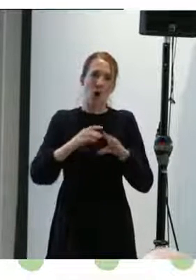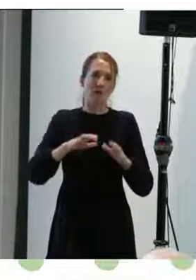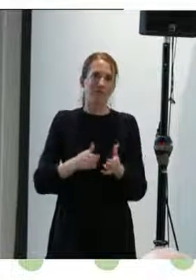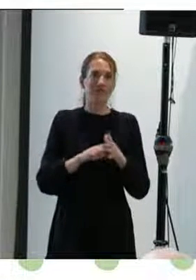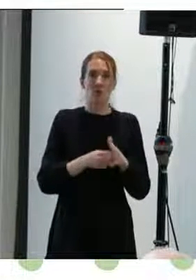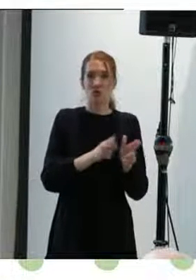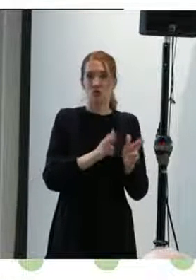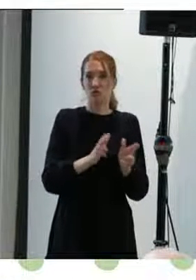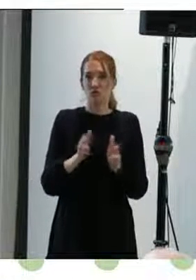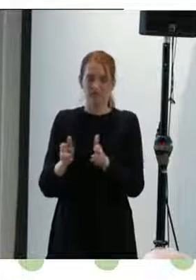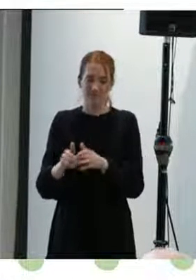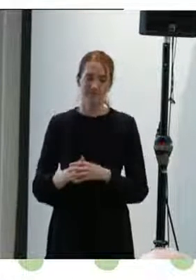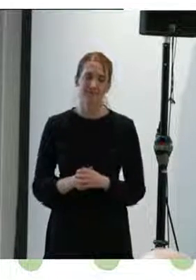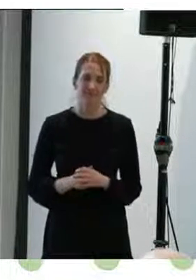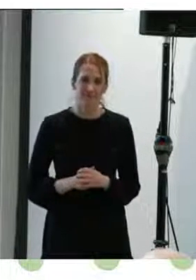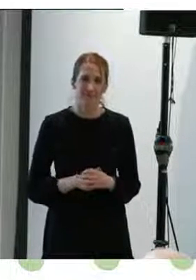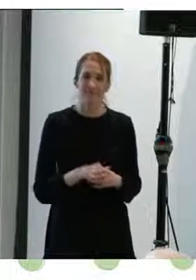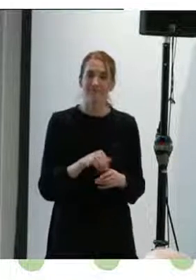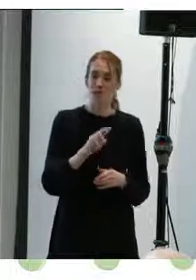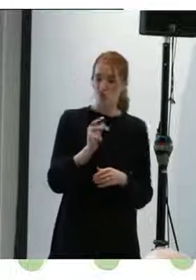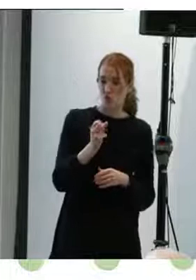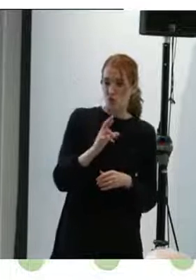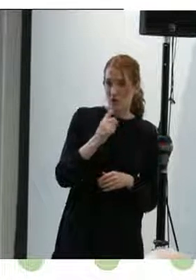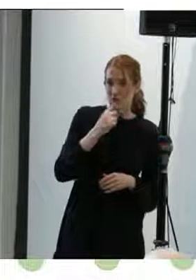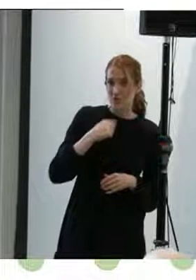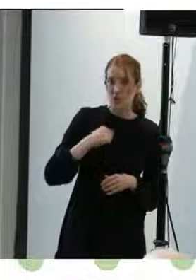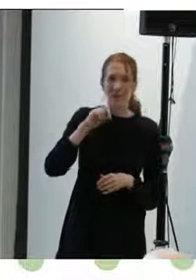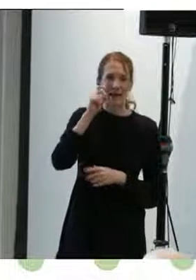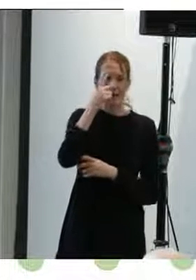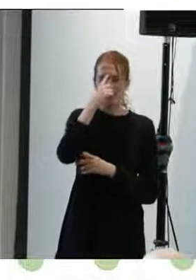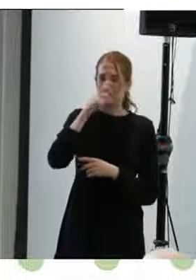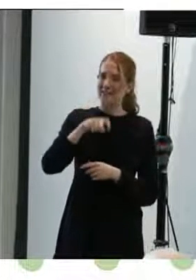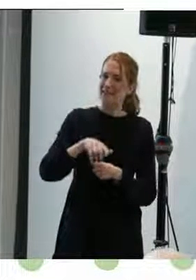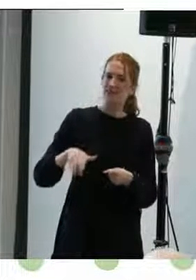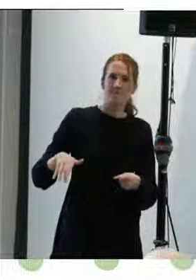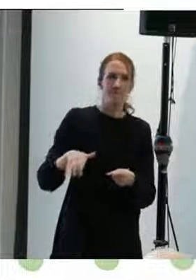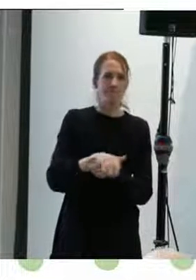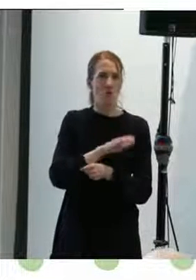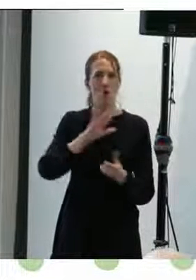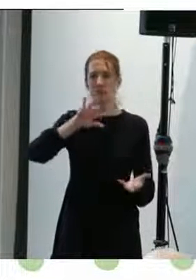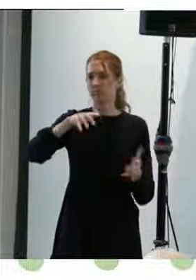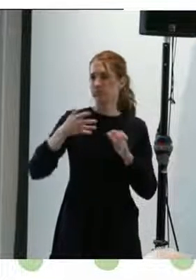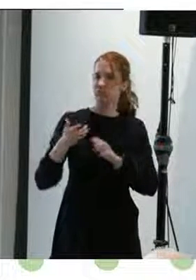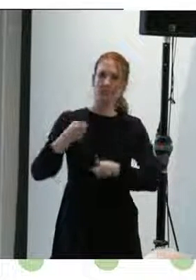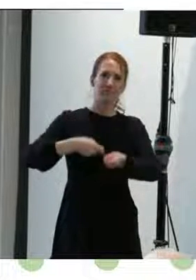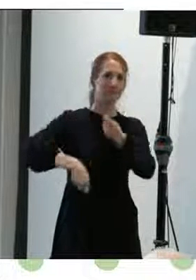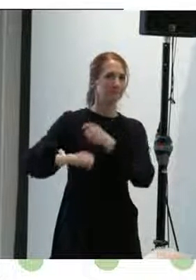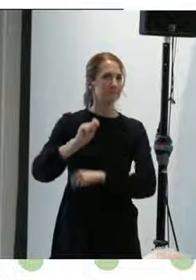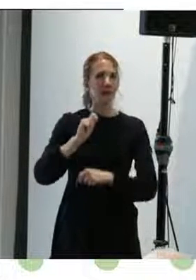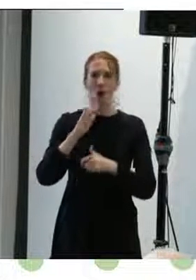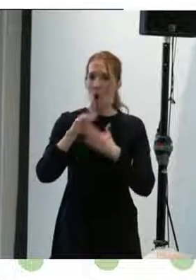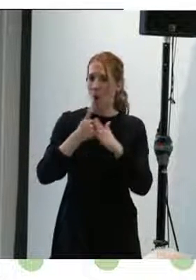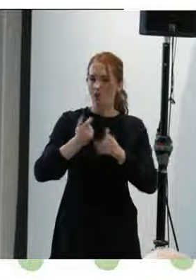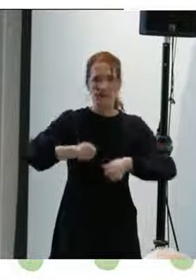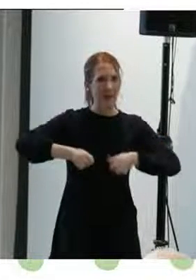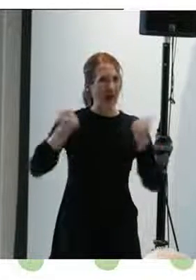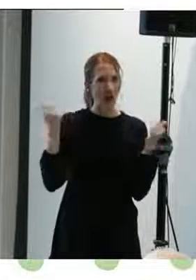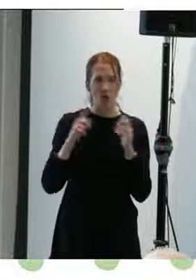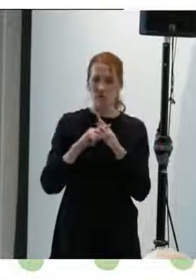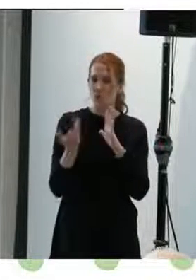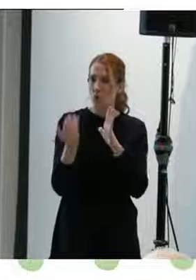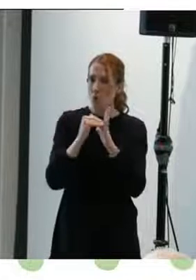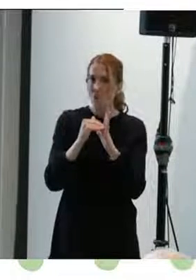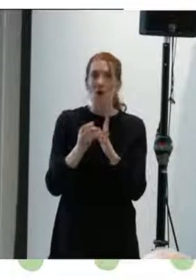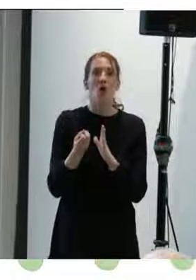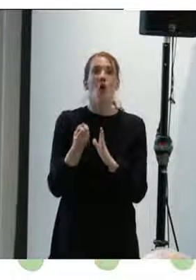shooting people. He tells me the government needs a totally new overhaul. Clear everybody out, start over, or